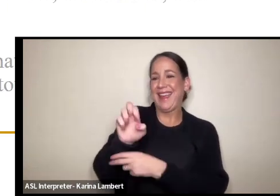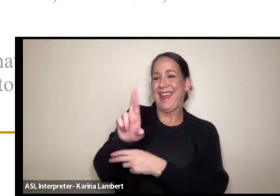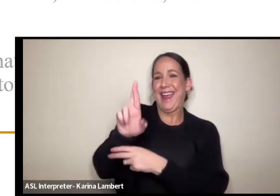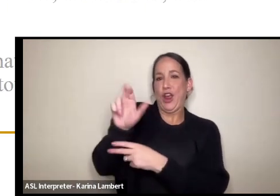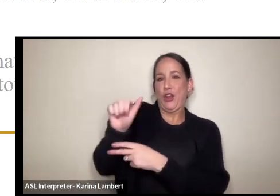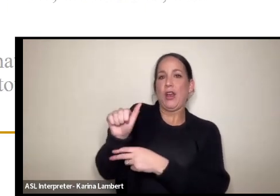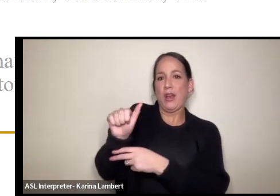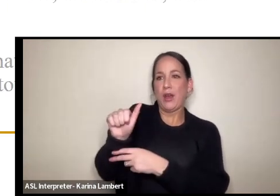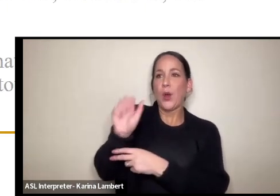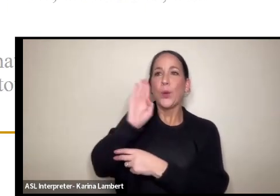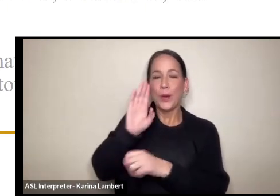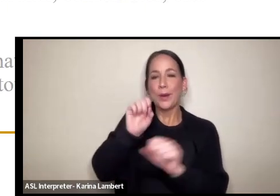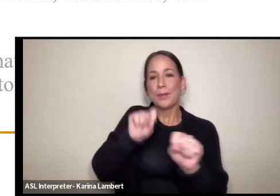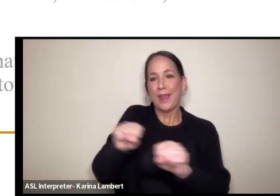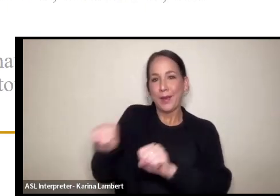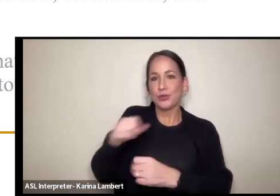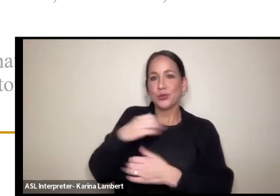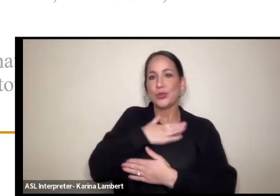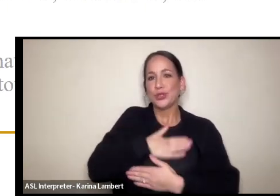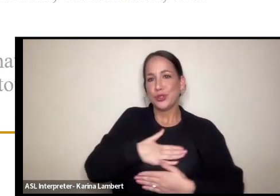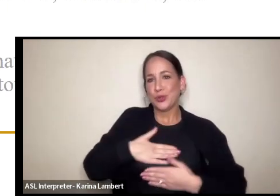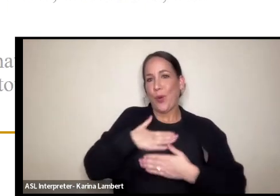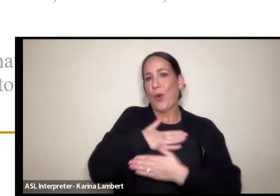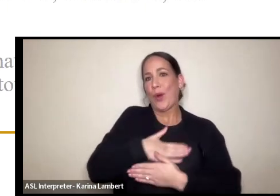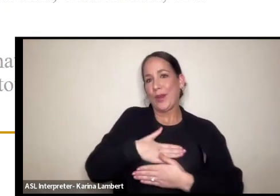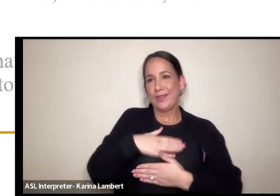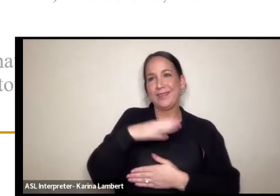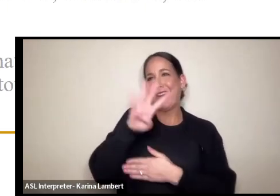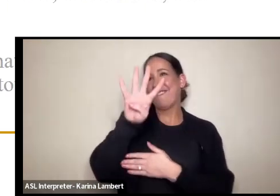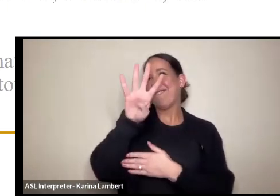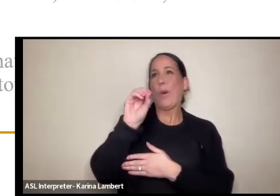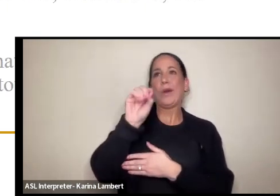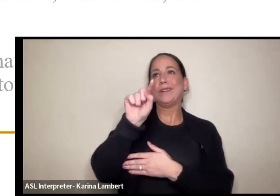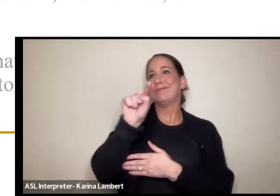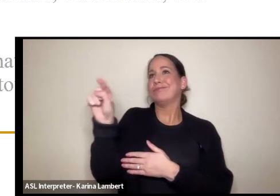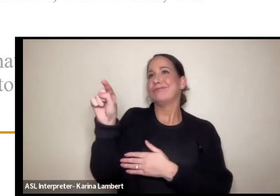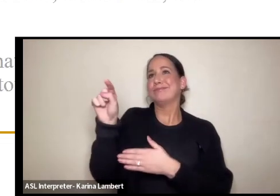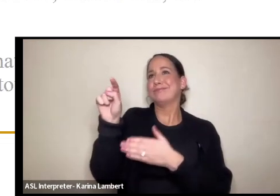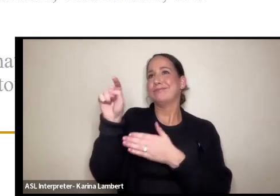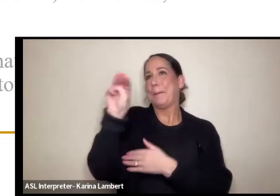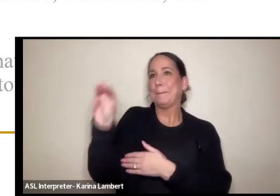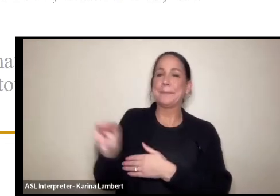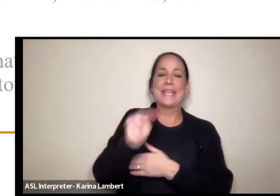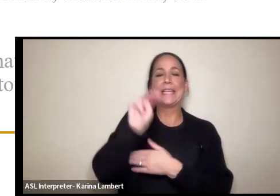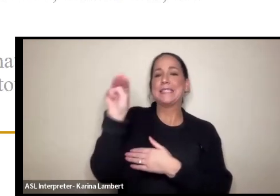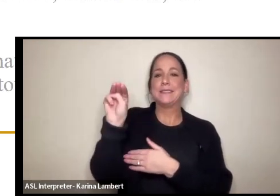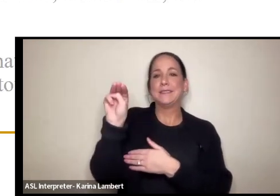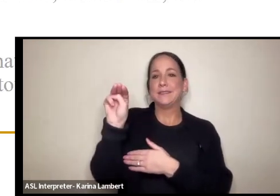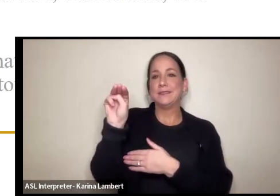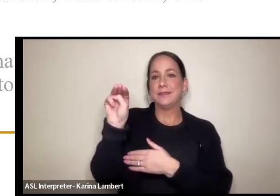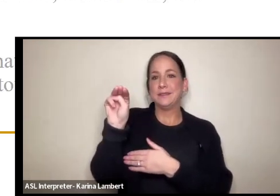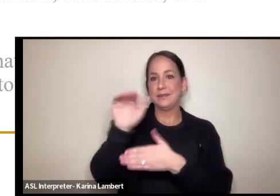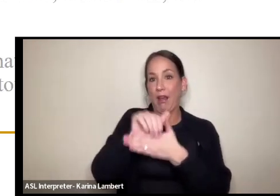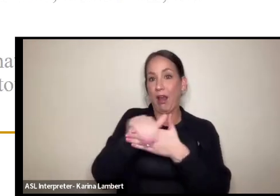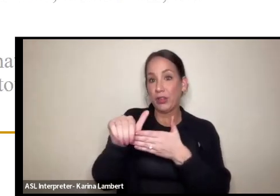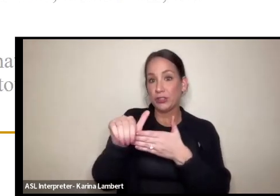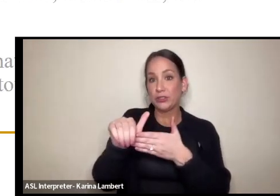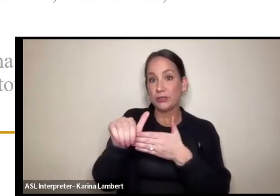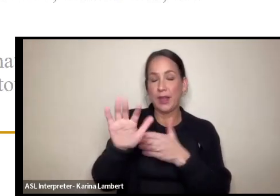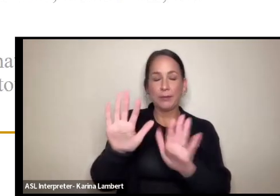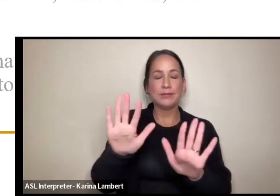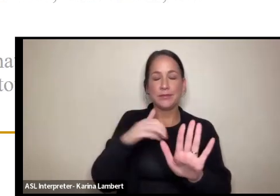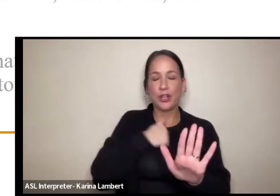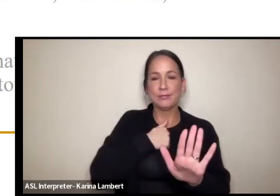able to enjoy the 40 some million um, uh, documents, or I'm